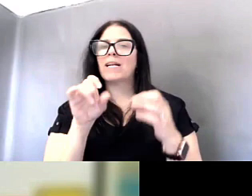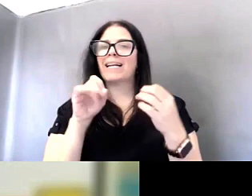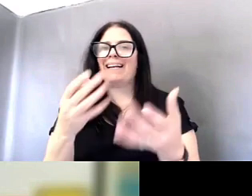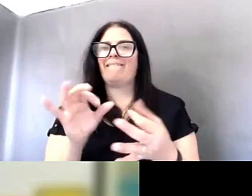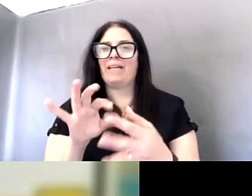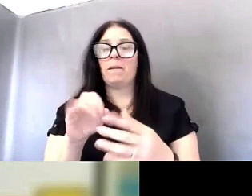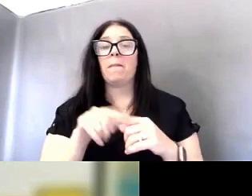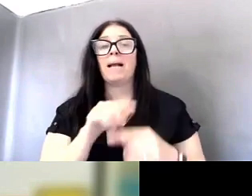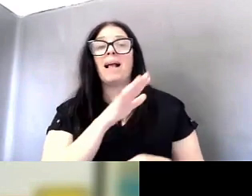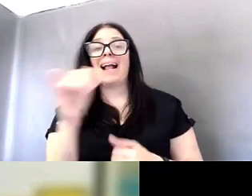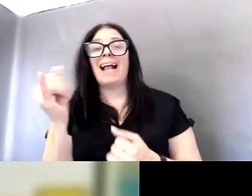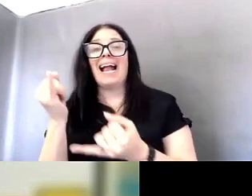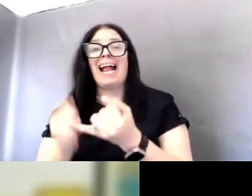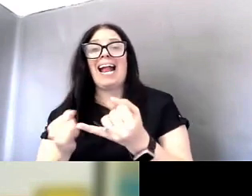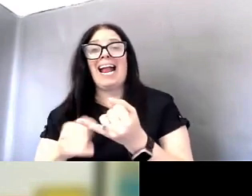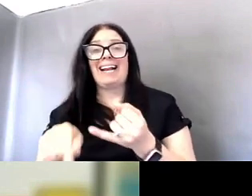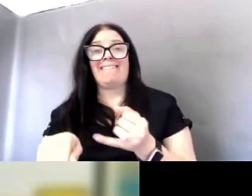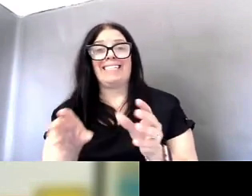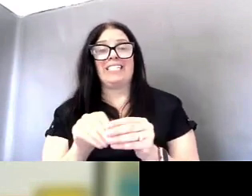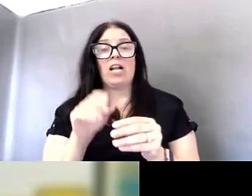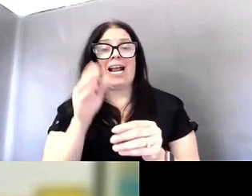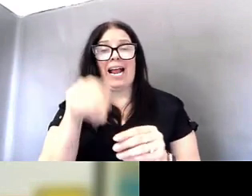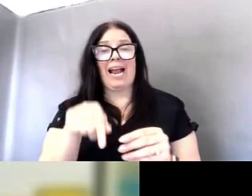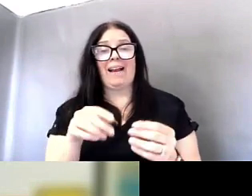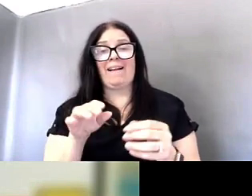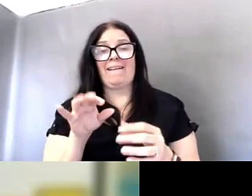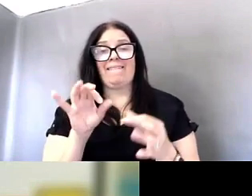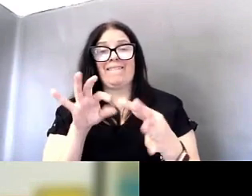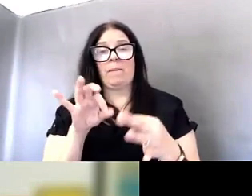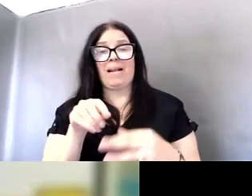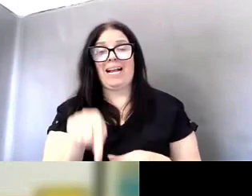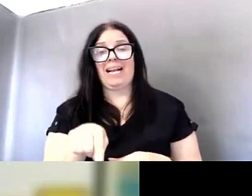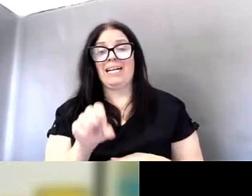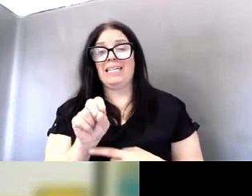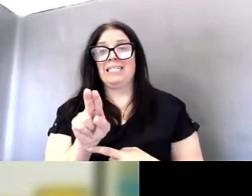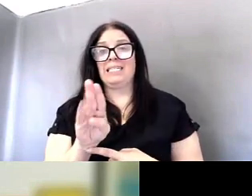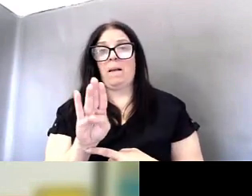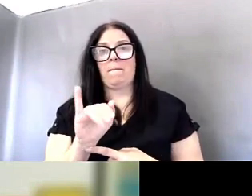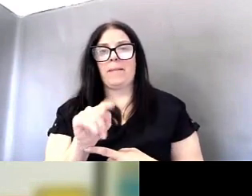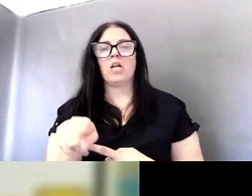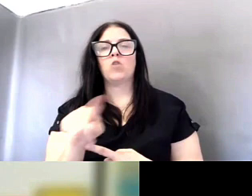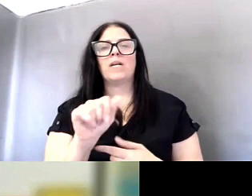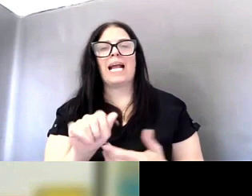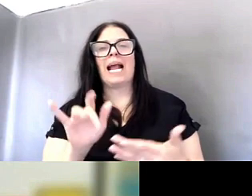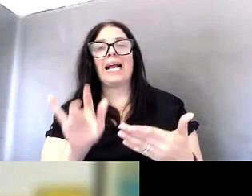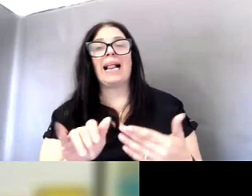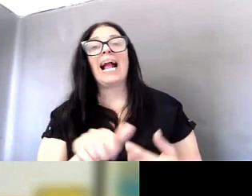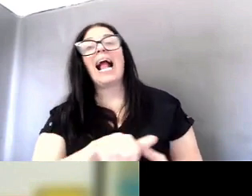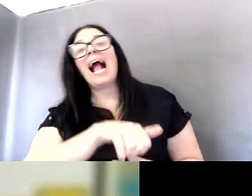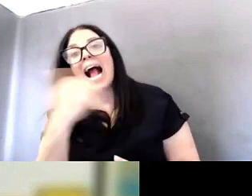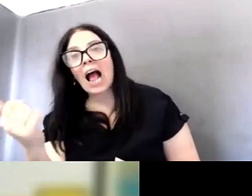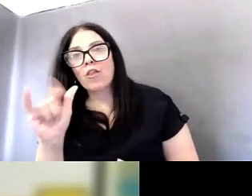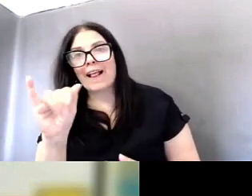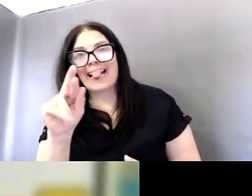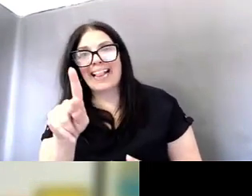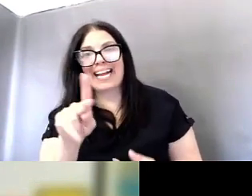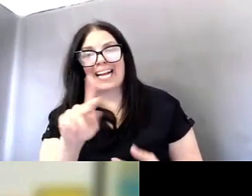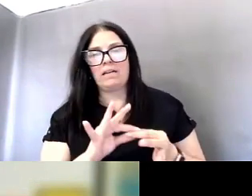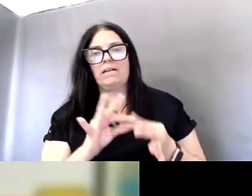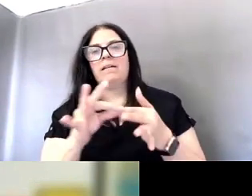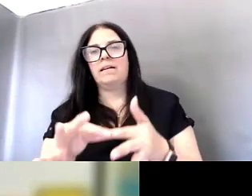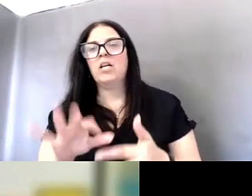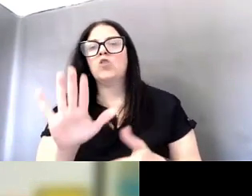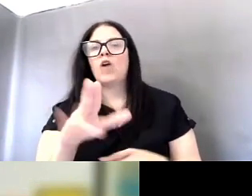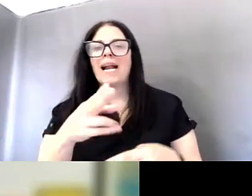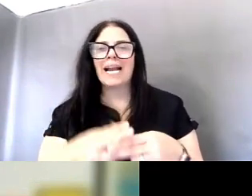the end of the session feedback form and you hit submit, that's when you will have a chance to click on another link where you'll be able to provide your